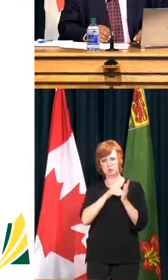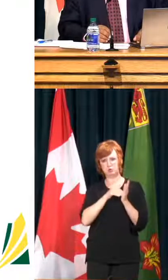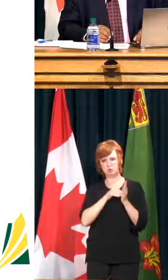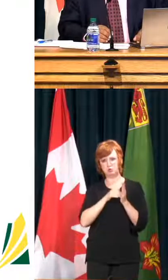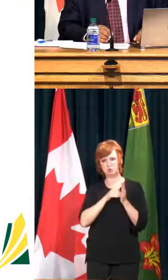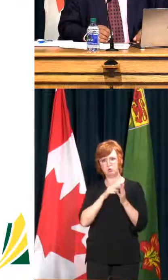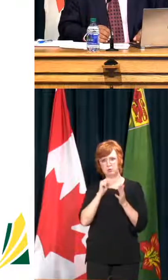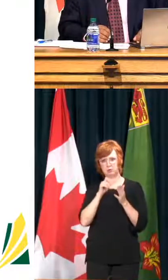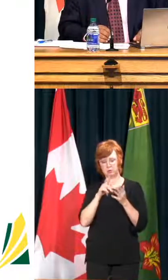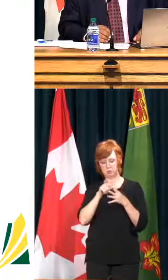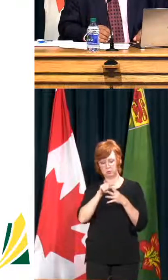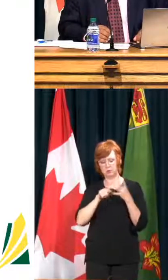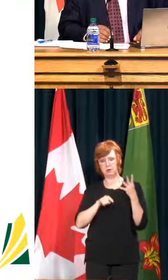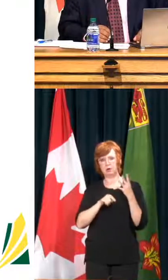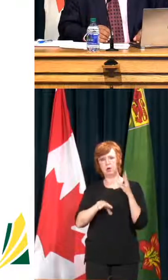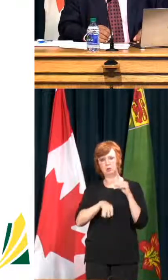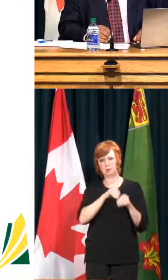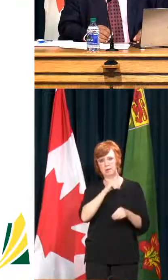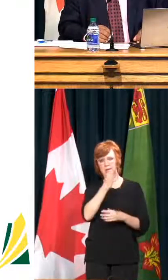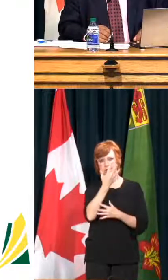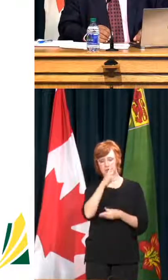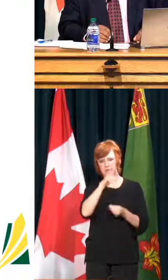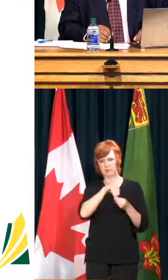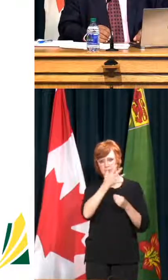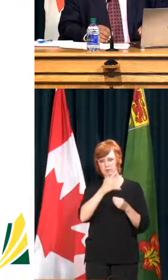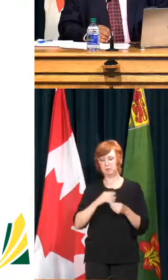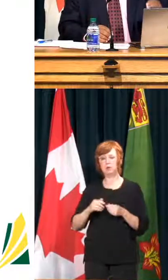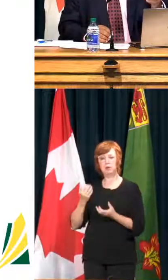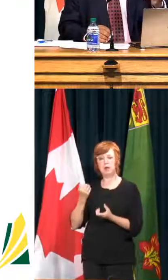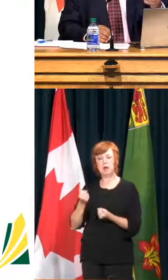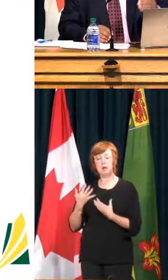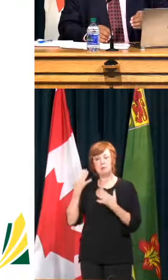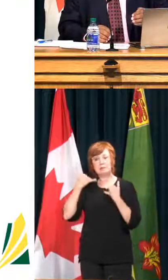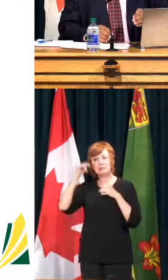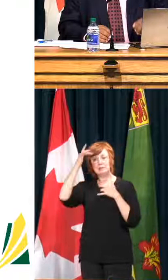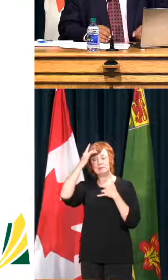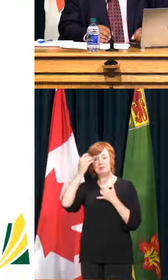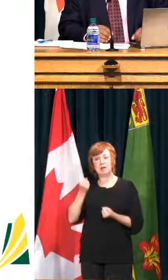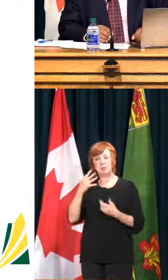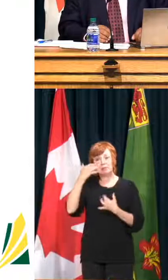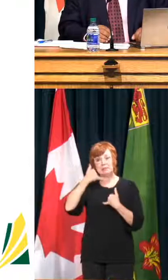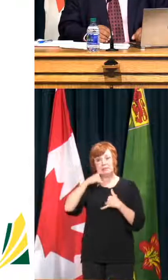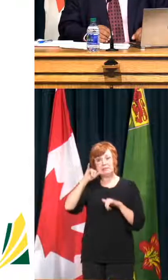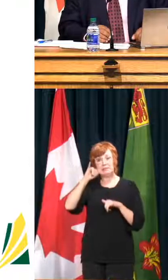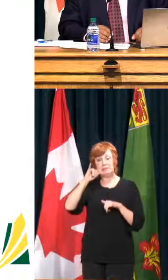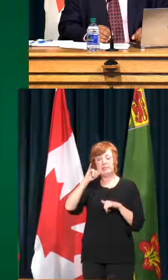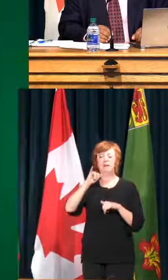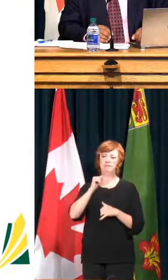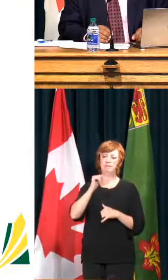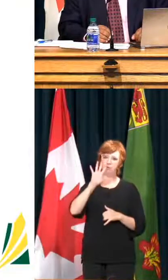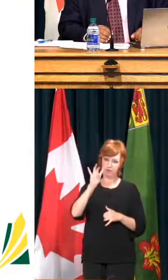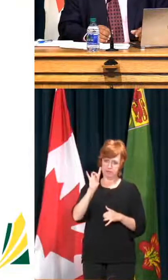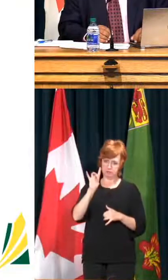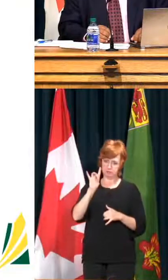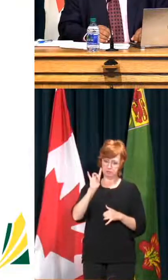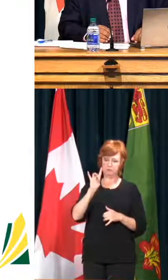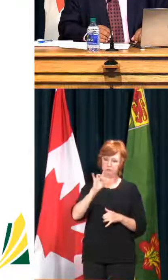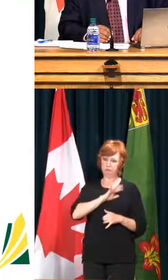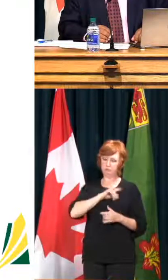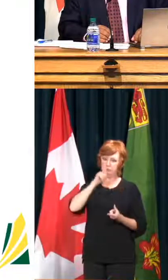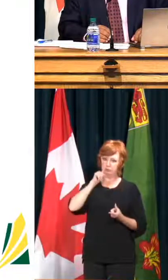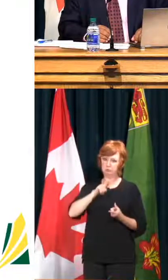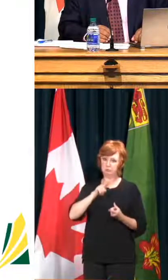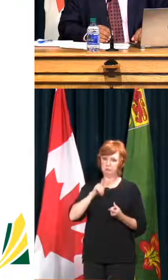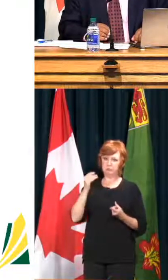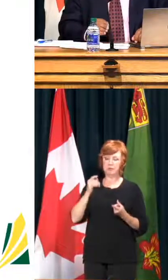48 currently out of the 813 are considered active. So our active case number is again coming down now, which is good. A total of